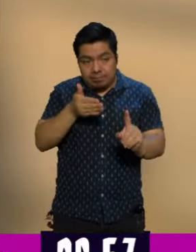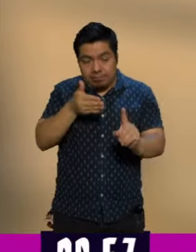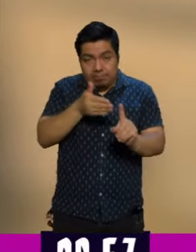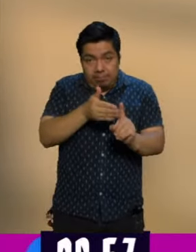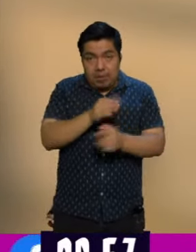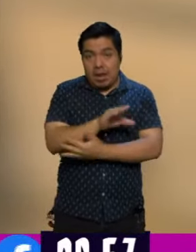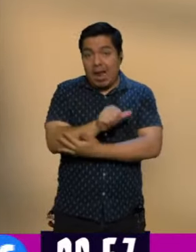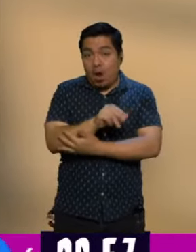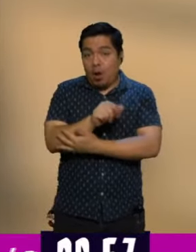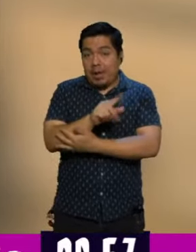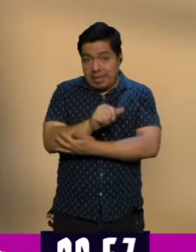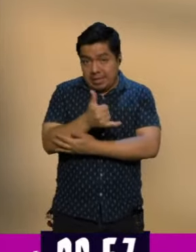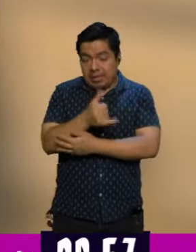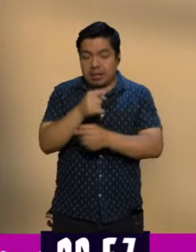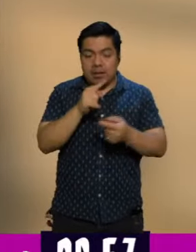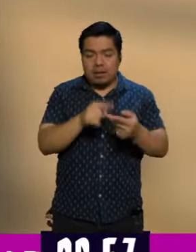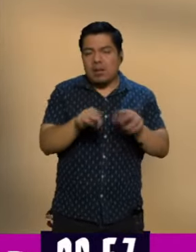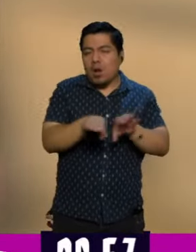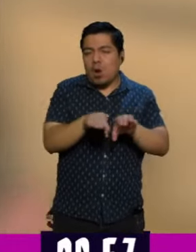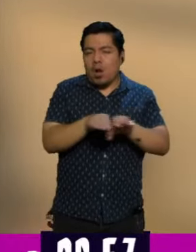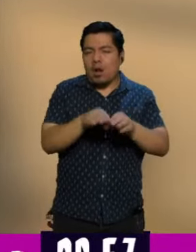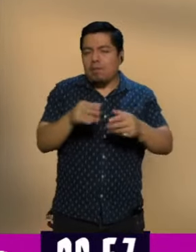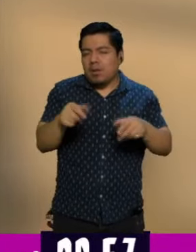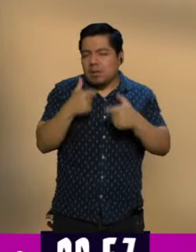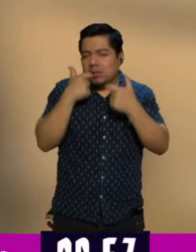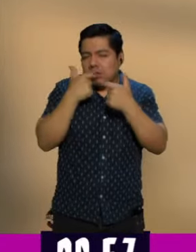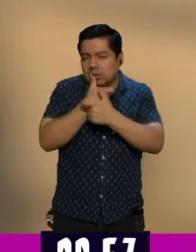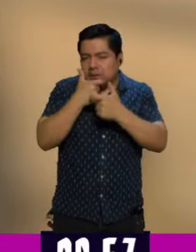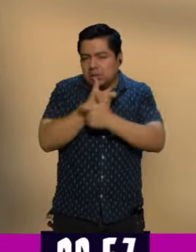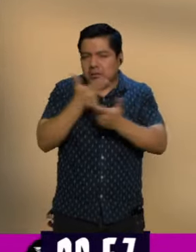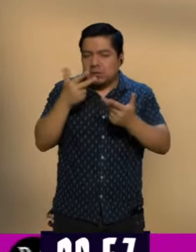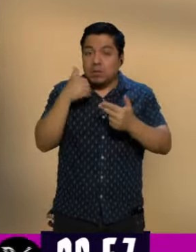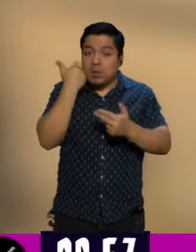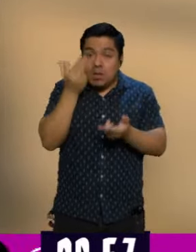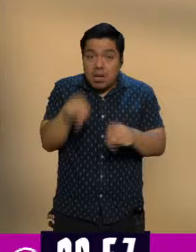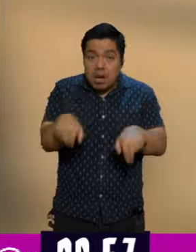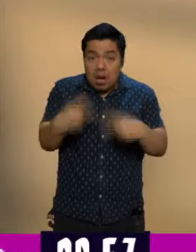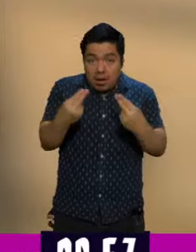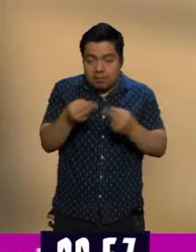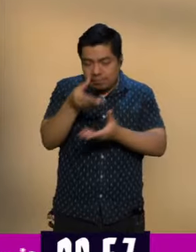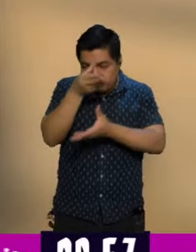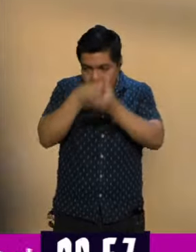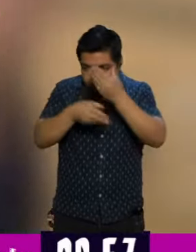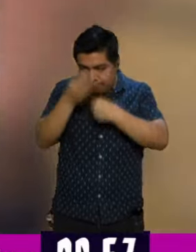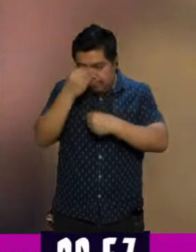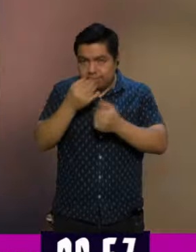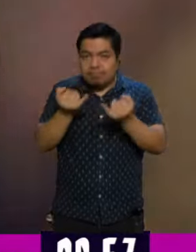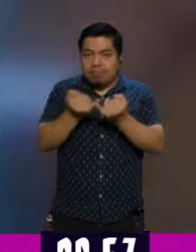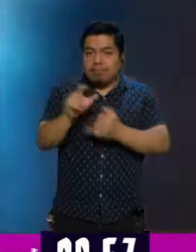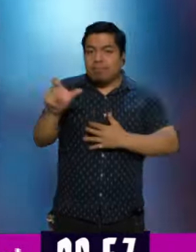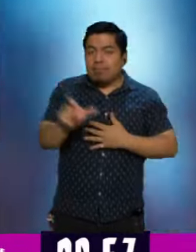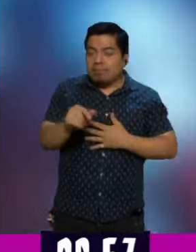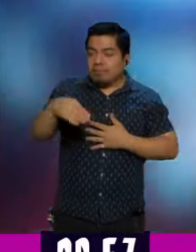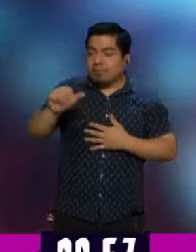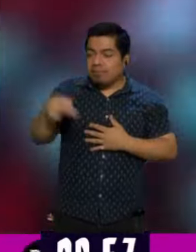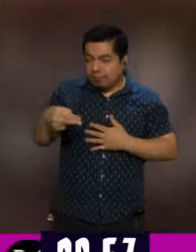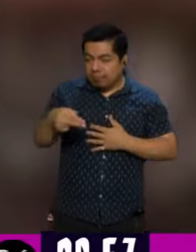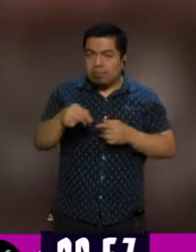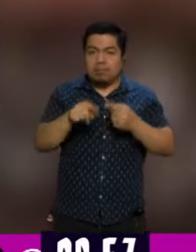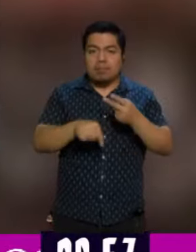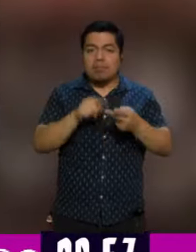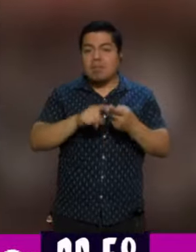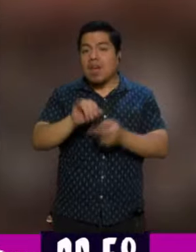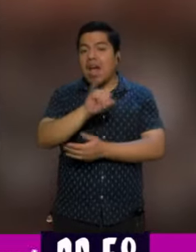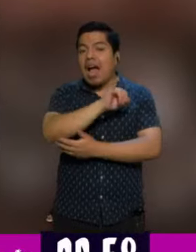method. It was a comedy show. I wanted to learn more about comedy. And Ant-Man, I'd never done a green